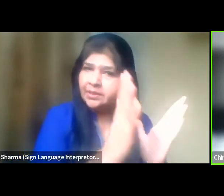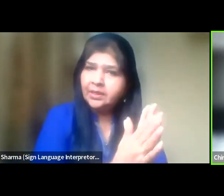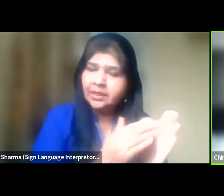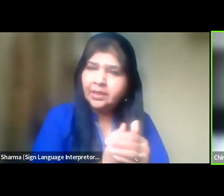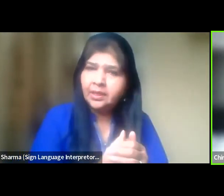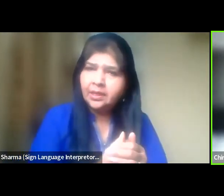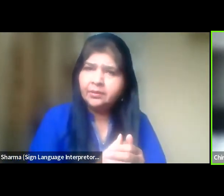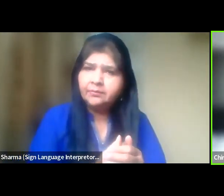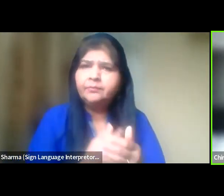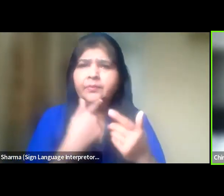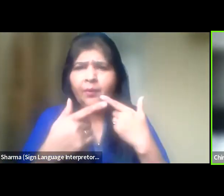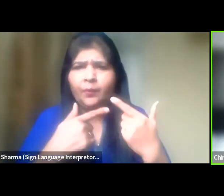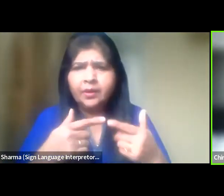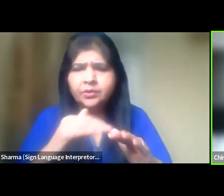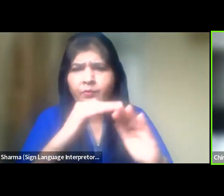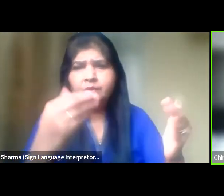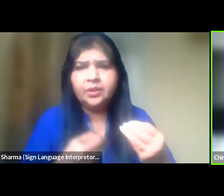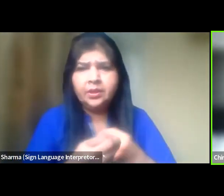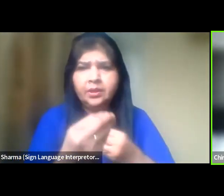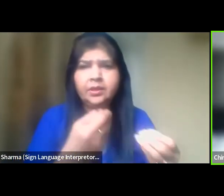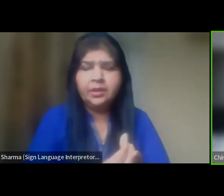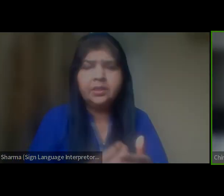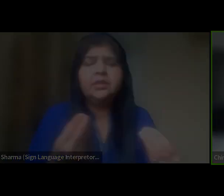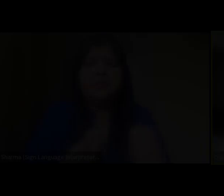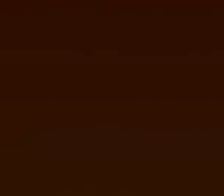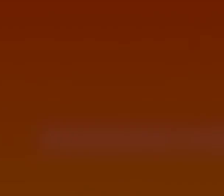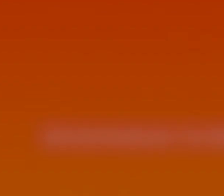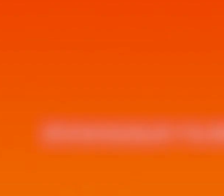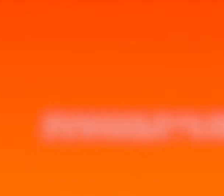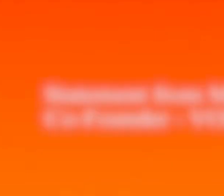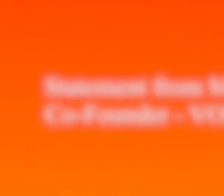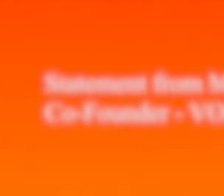cusp of taking some initiatives forward.